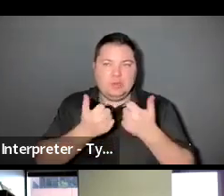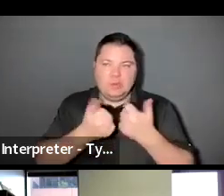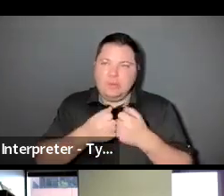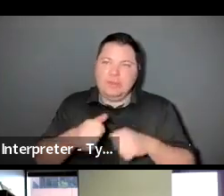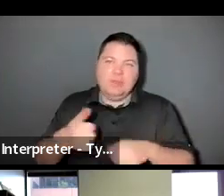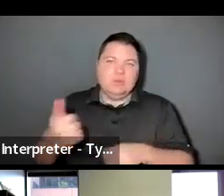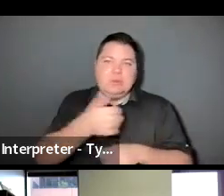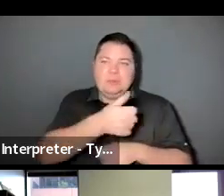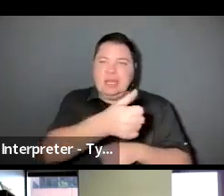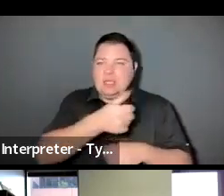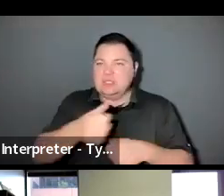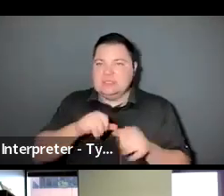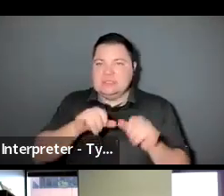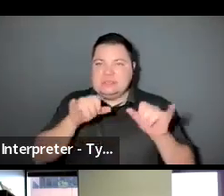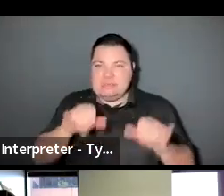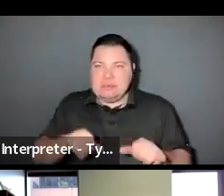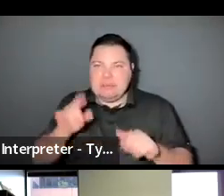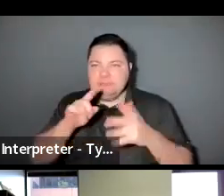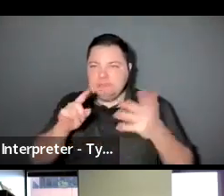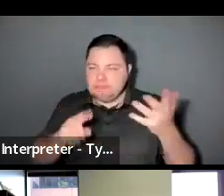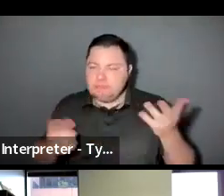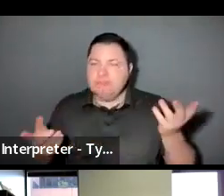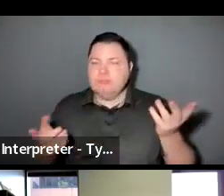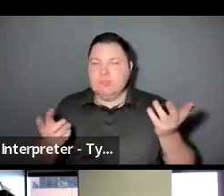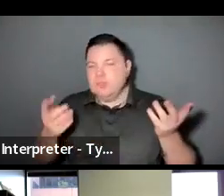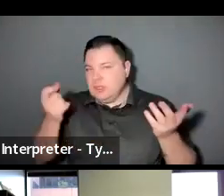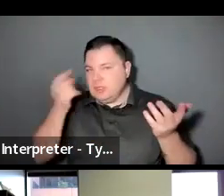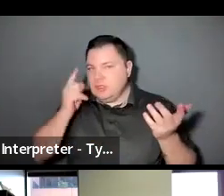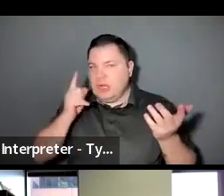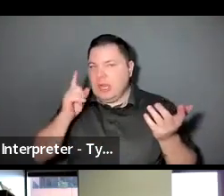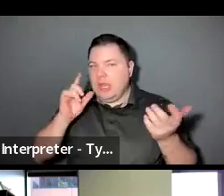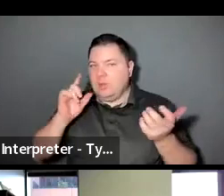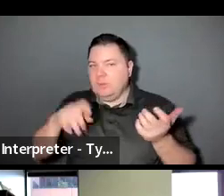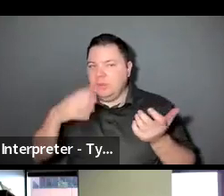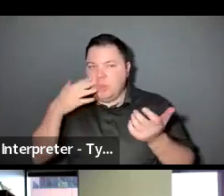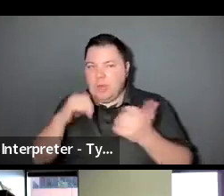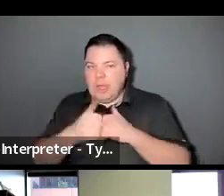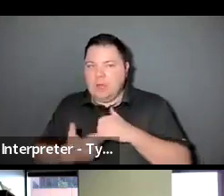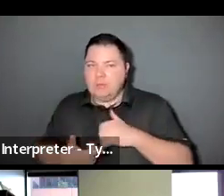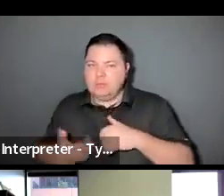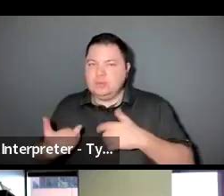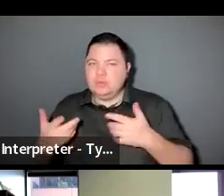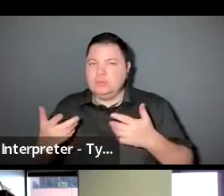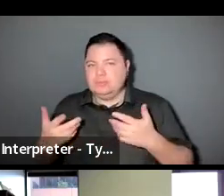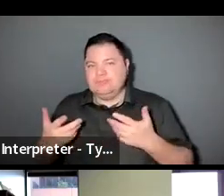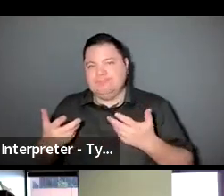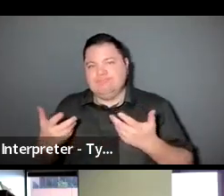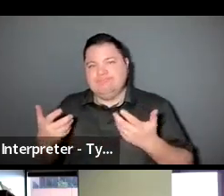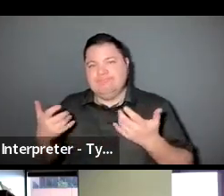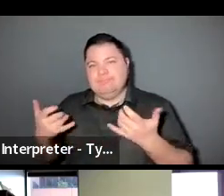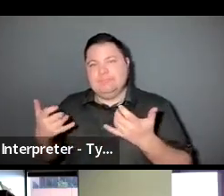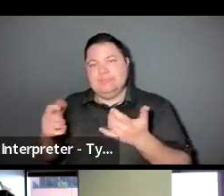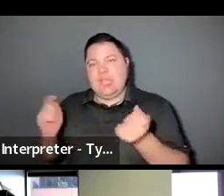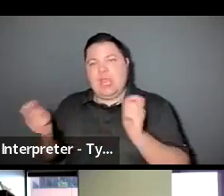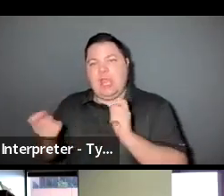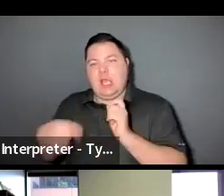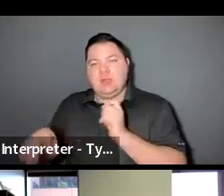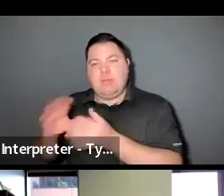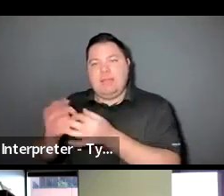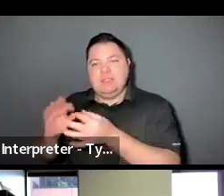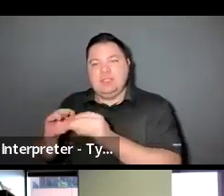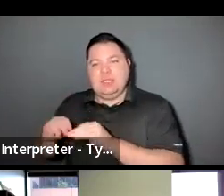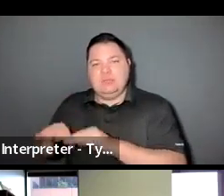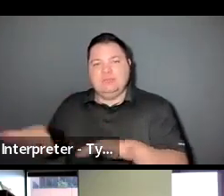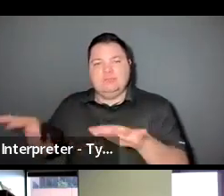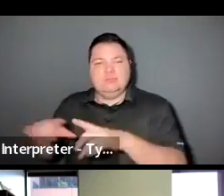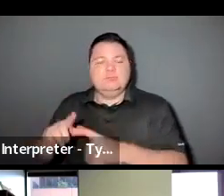system and what we needed to do to try to realign some of the messaging. I also think it's very,